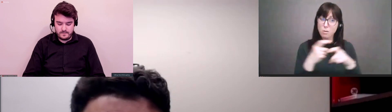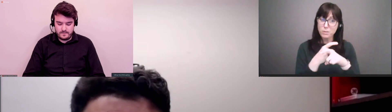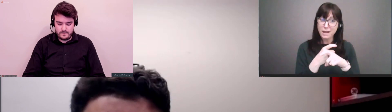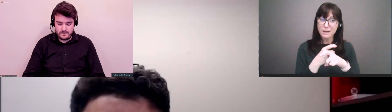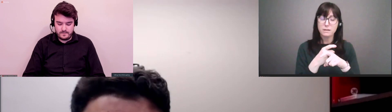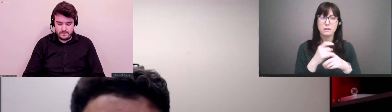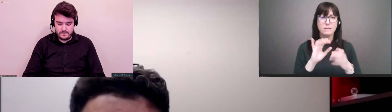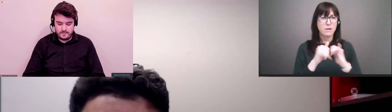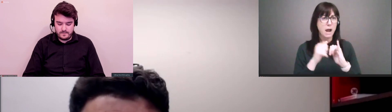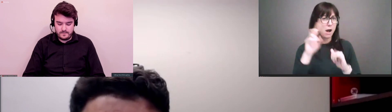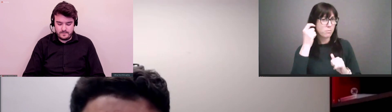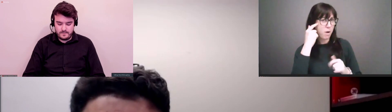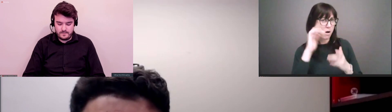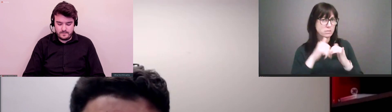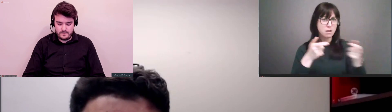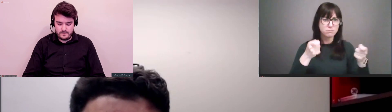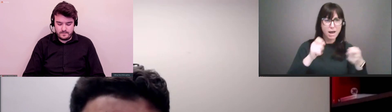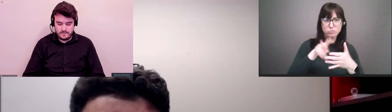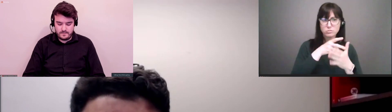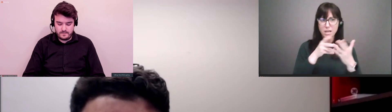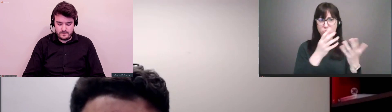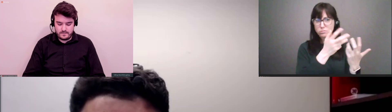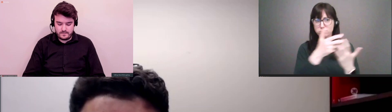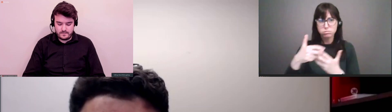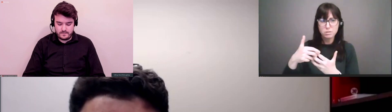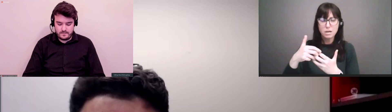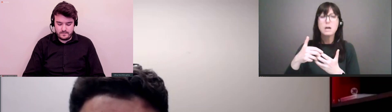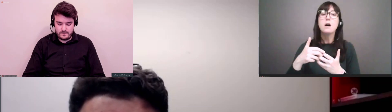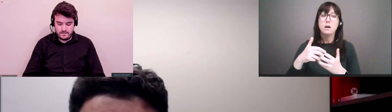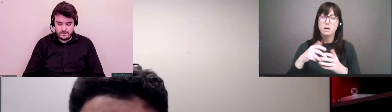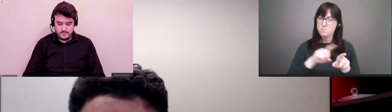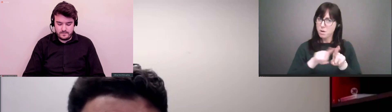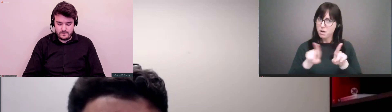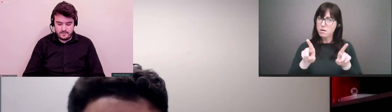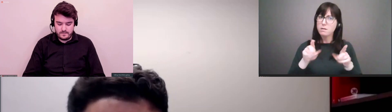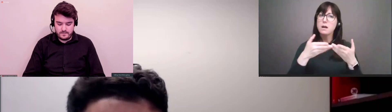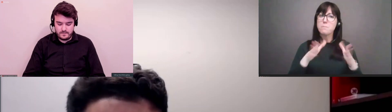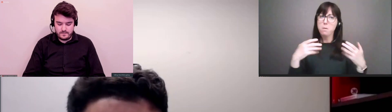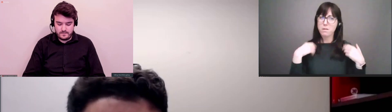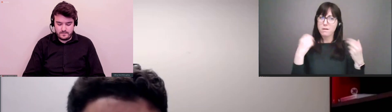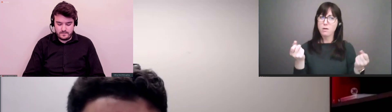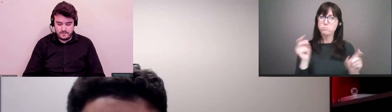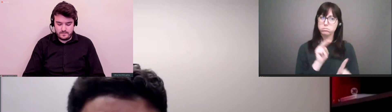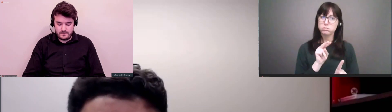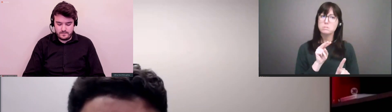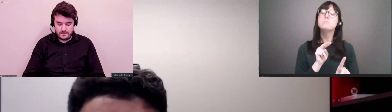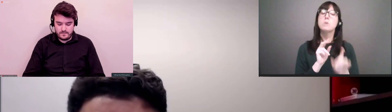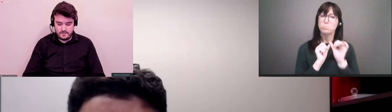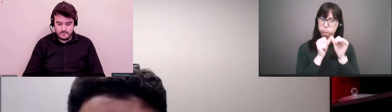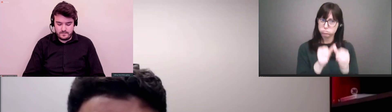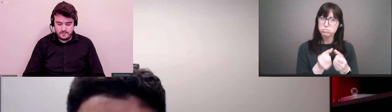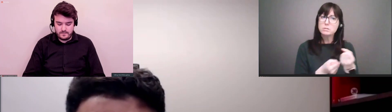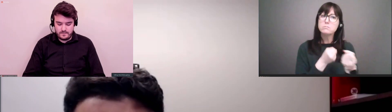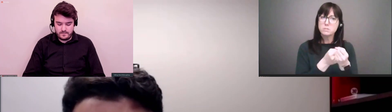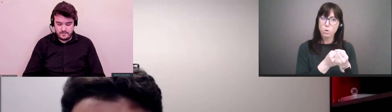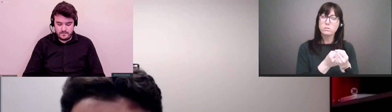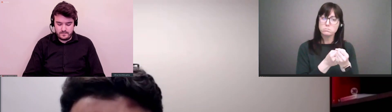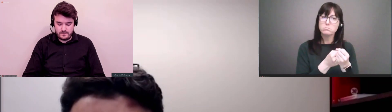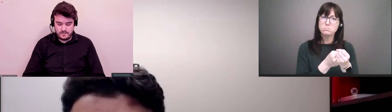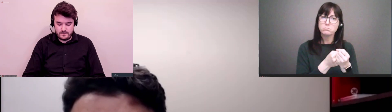that are involved, but certainly from a public health perspective, we would support them working in only one